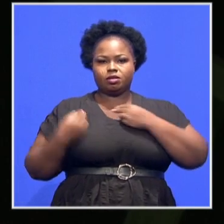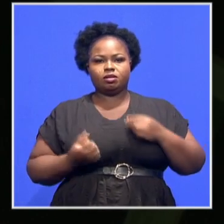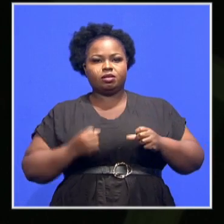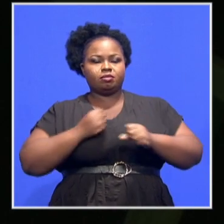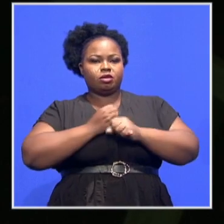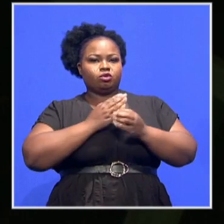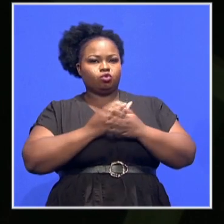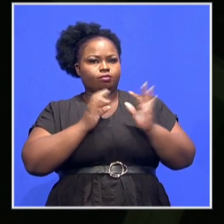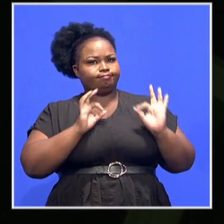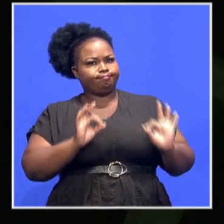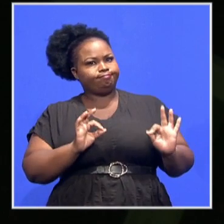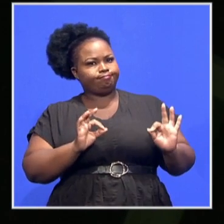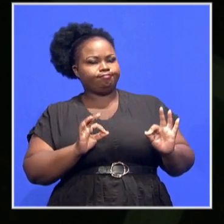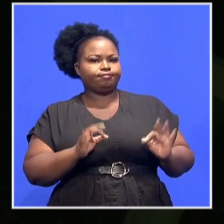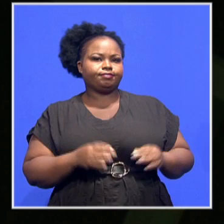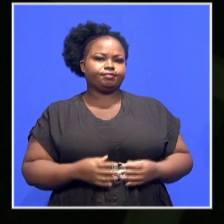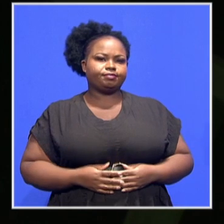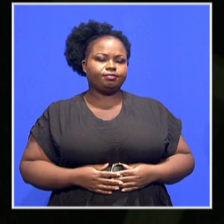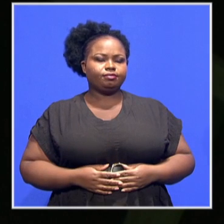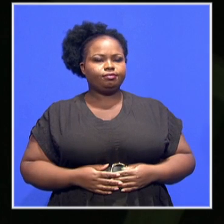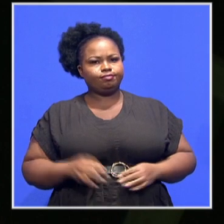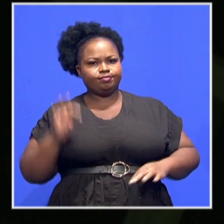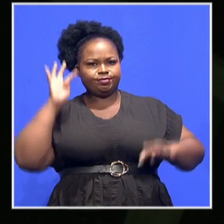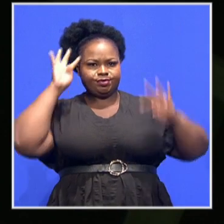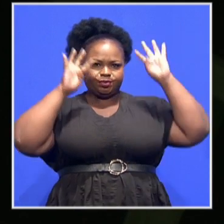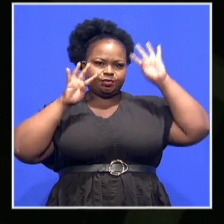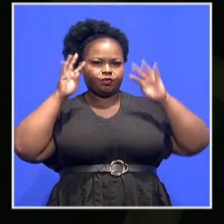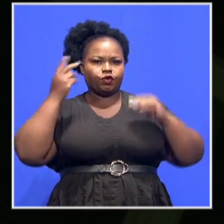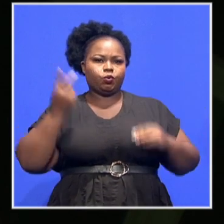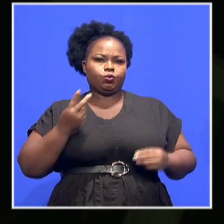agile, and to be innovative as well.